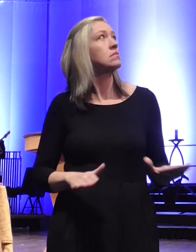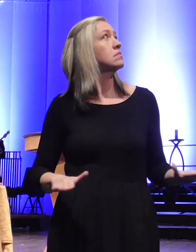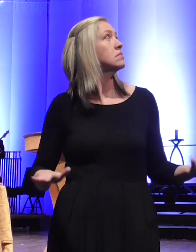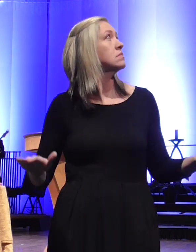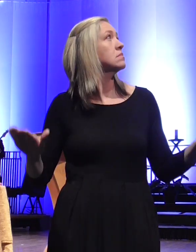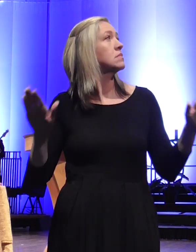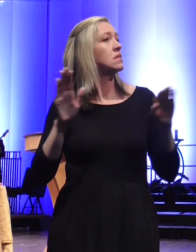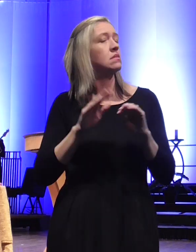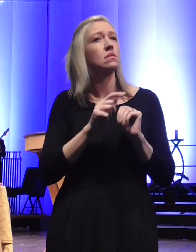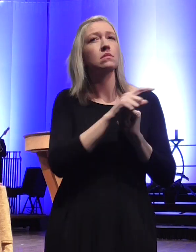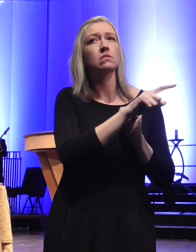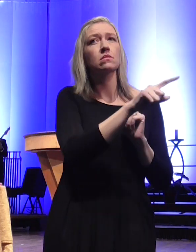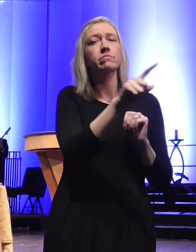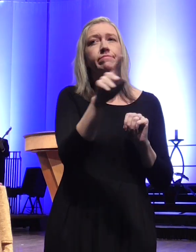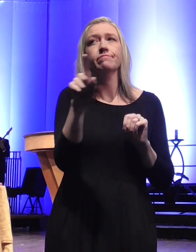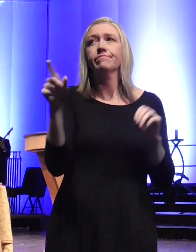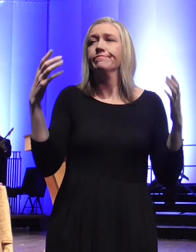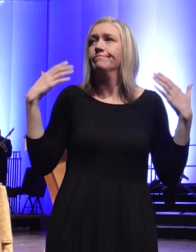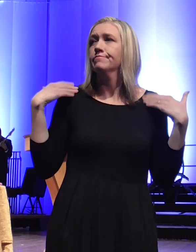Shalom,